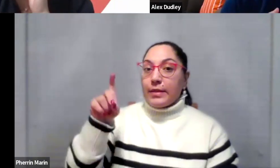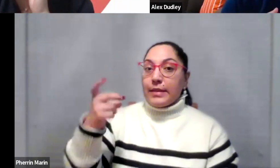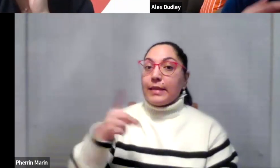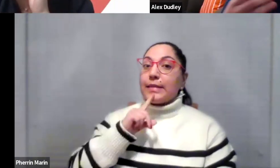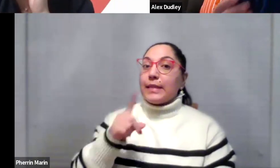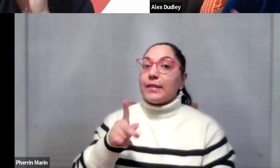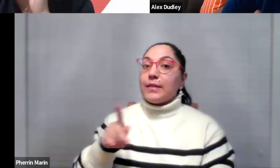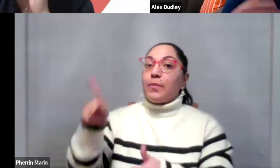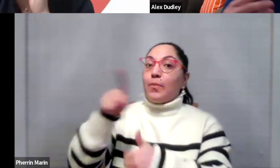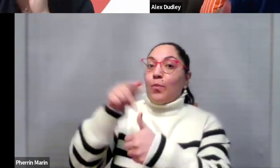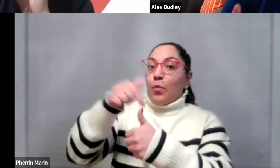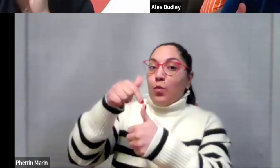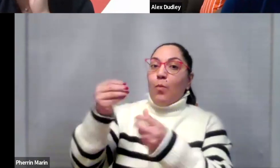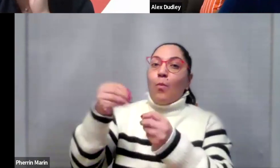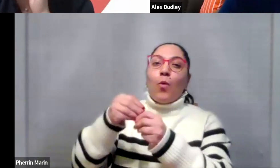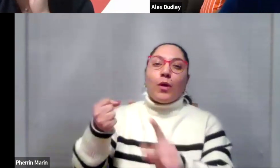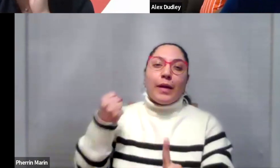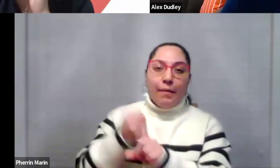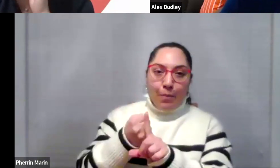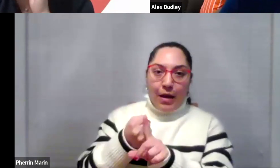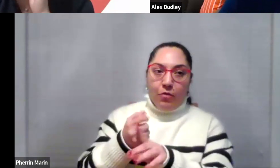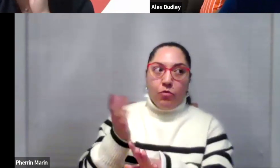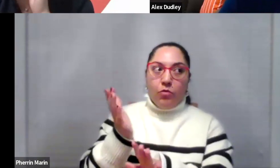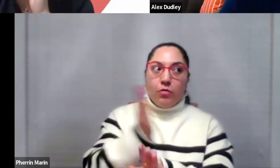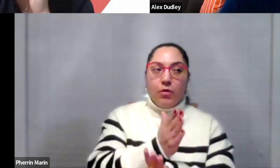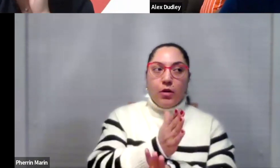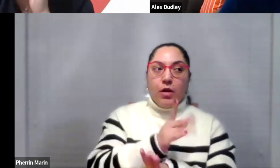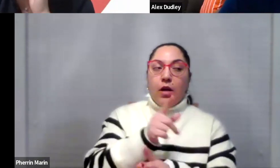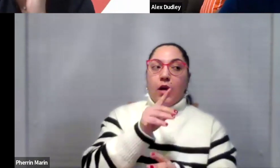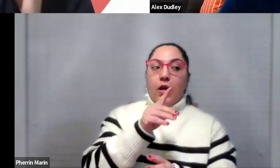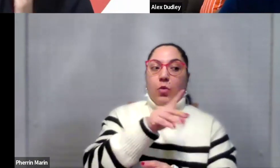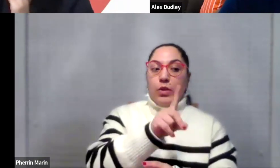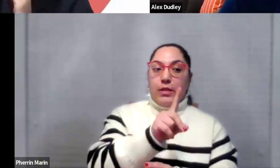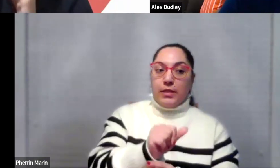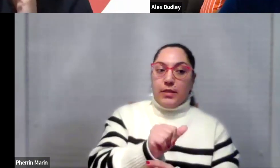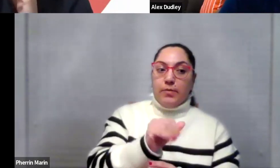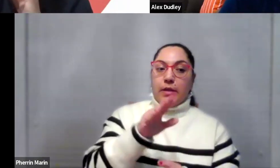the more impactful side of the disability.